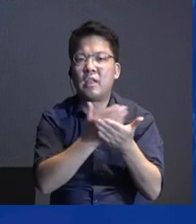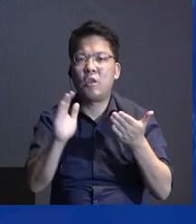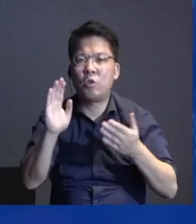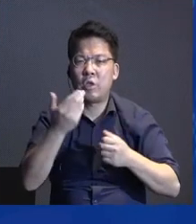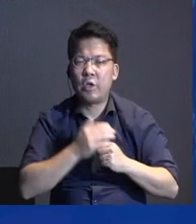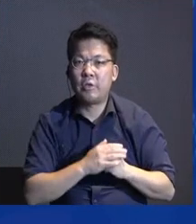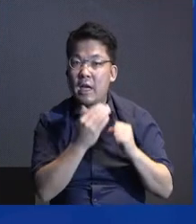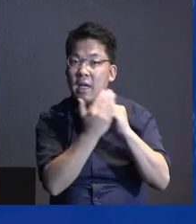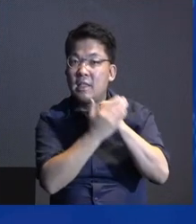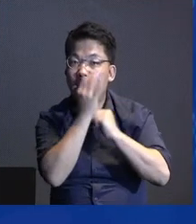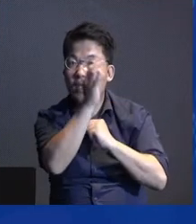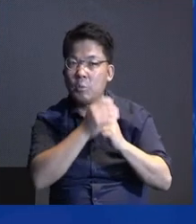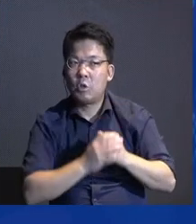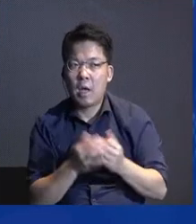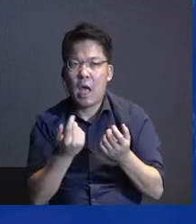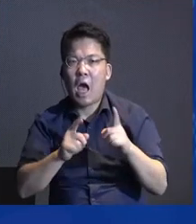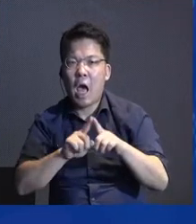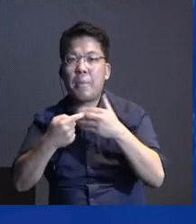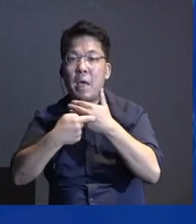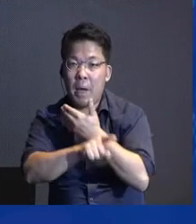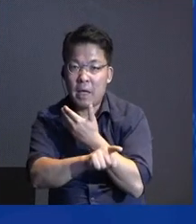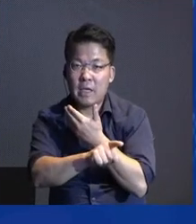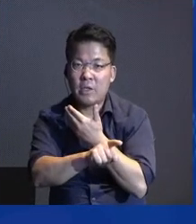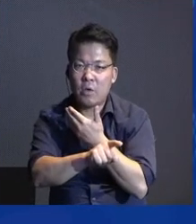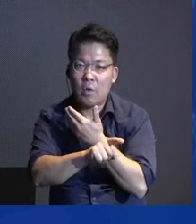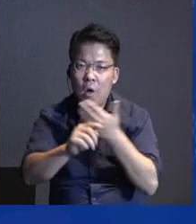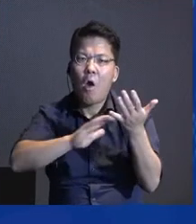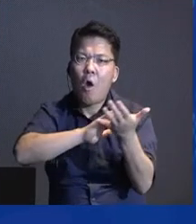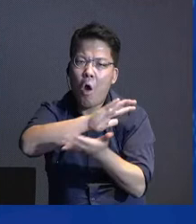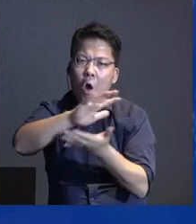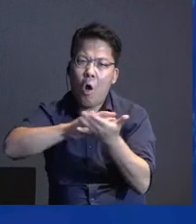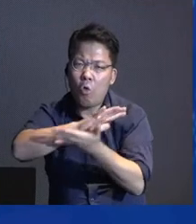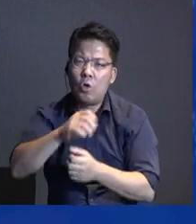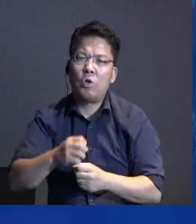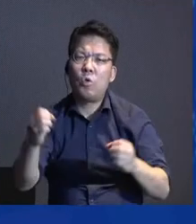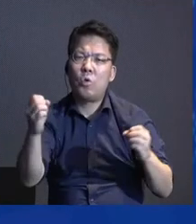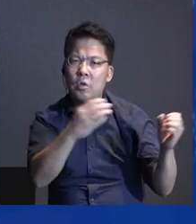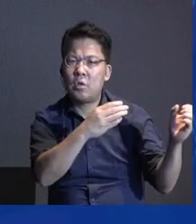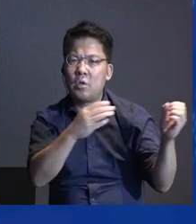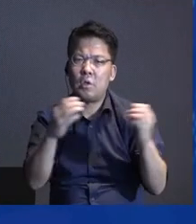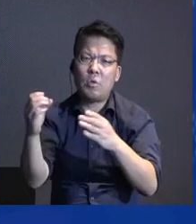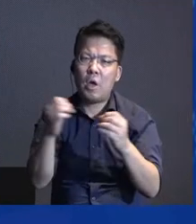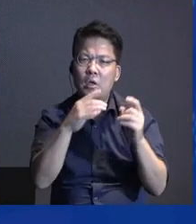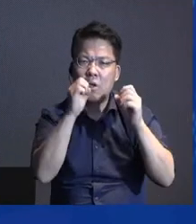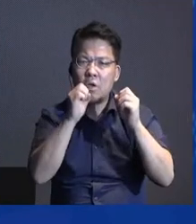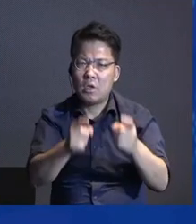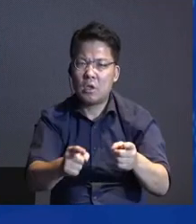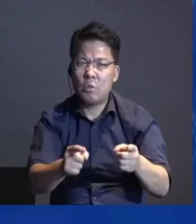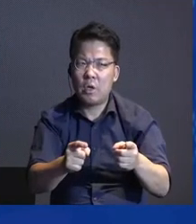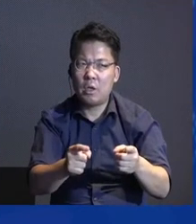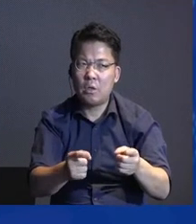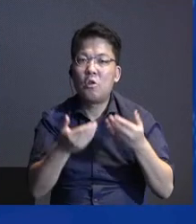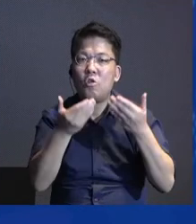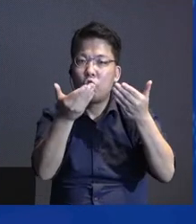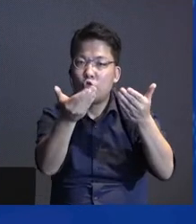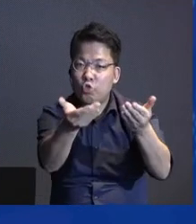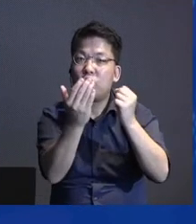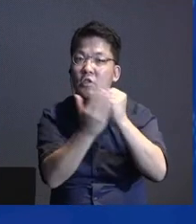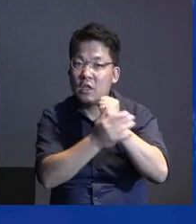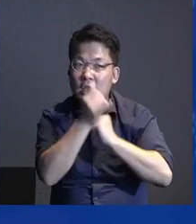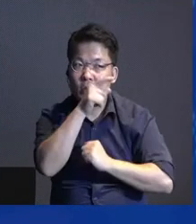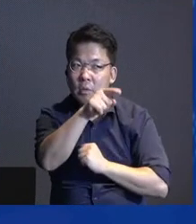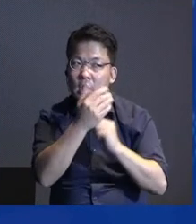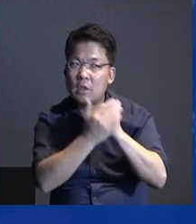together are very important for the community-based elderly care. As the photo shows, outside meal